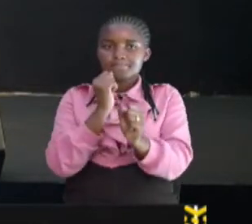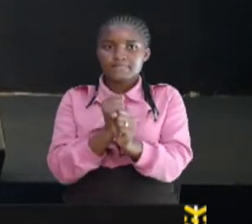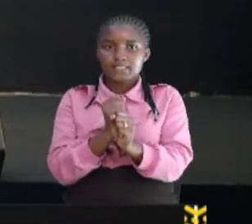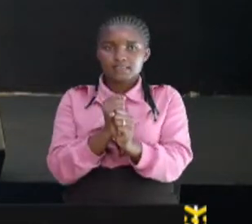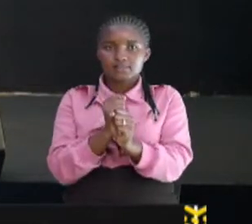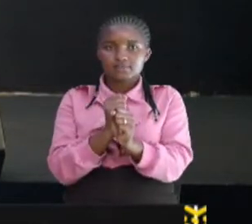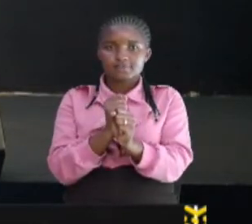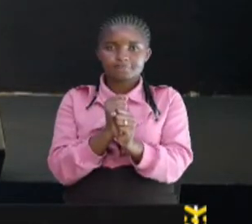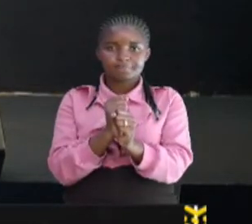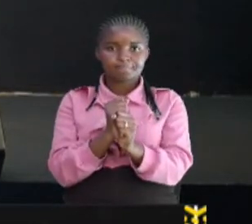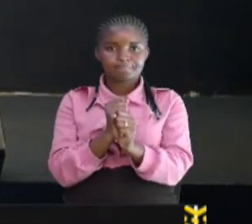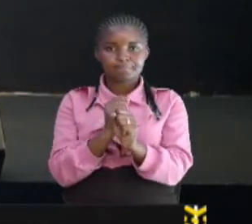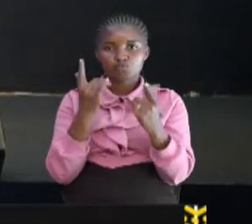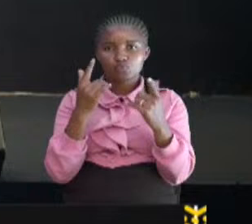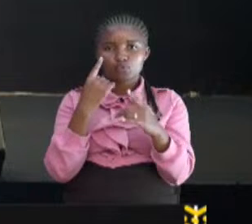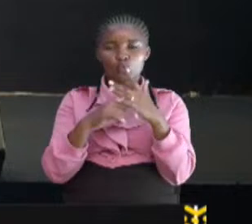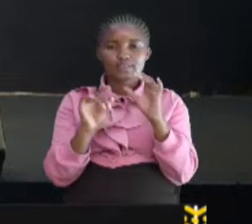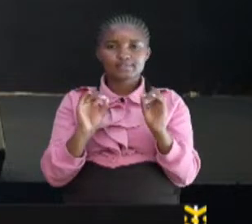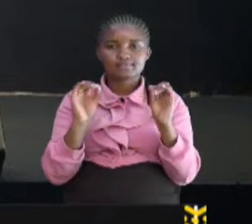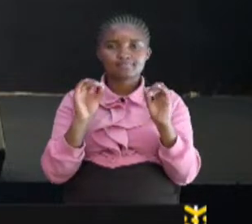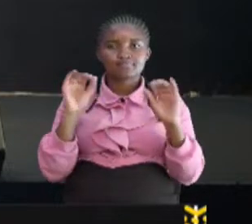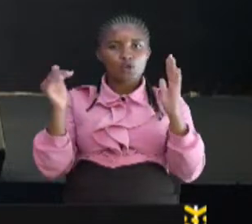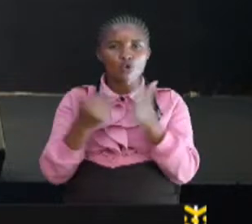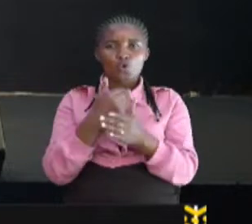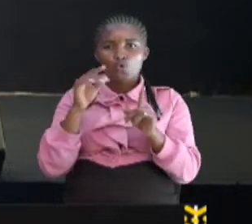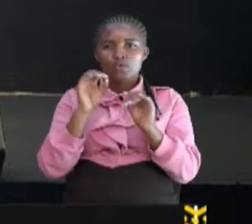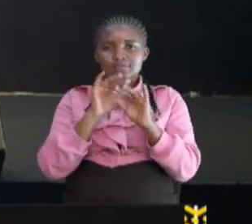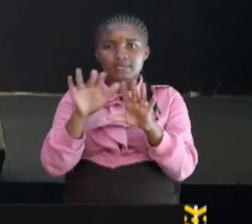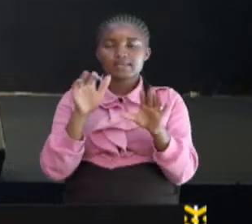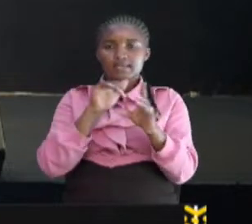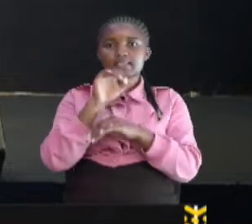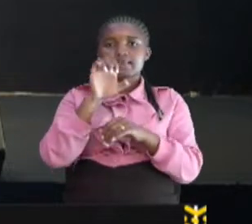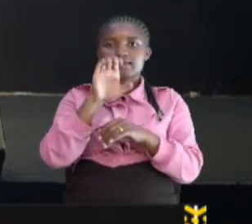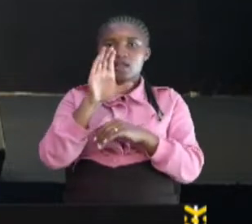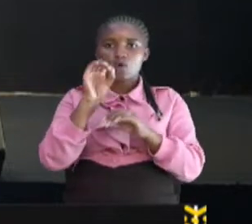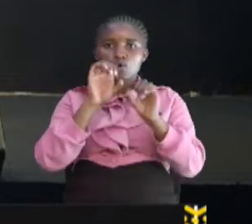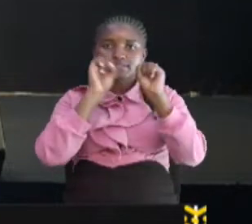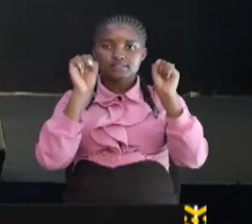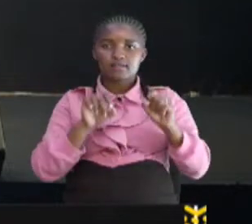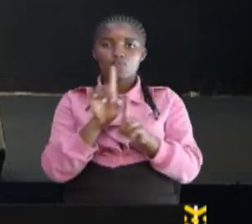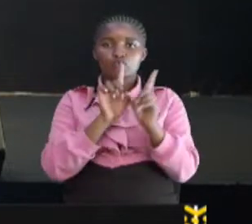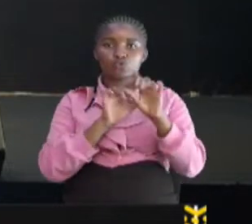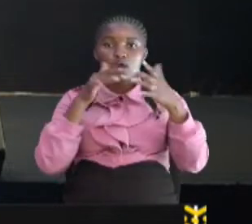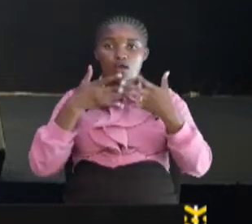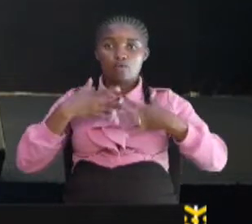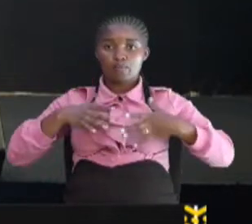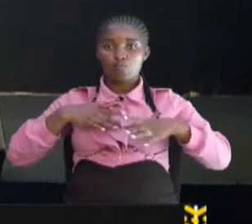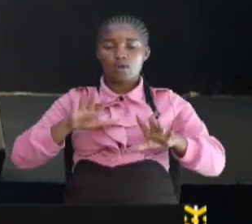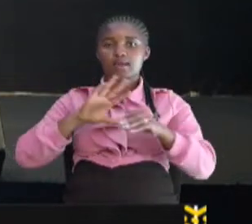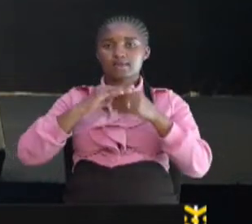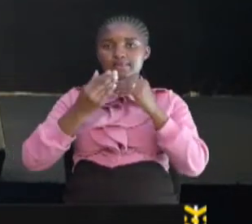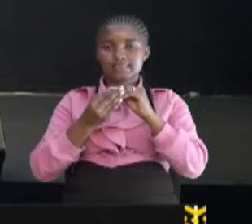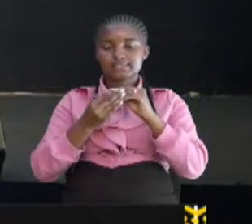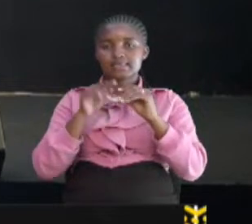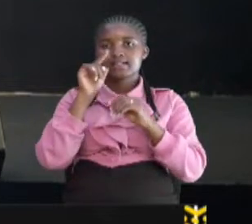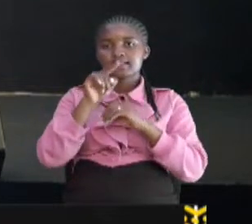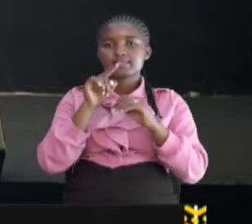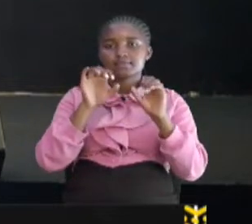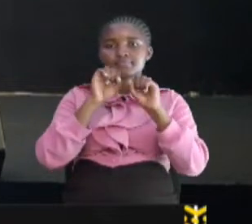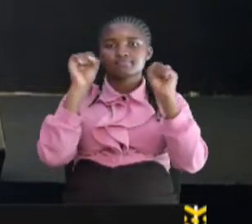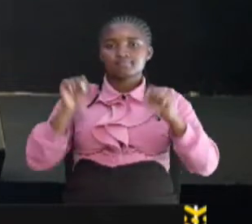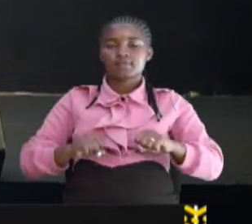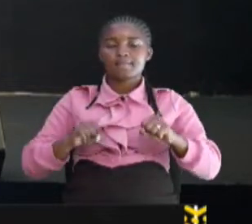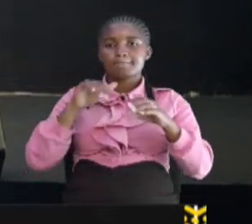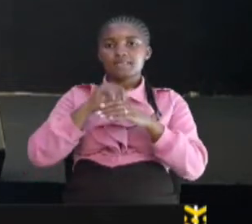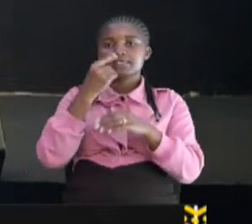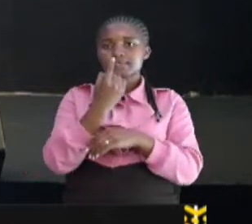what's spiking in the ecosystem, and how these contents are being received or created in each market